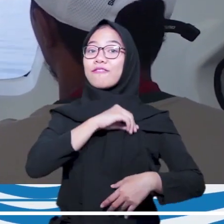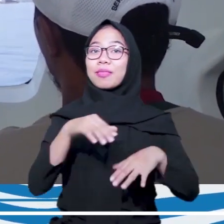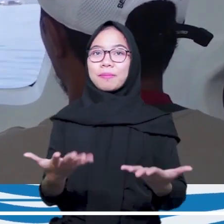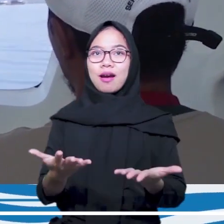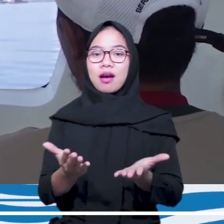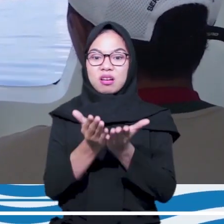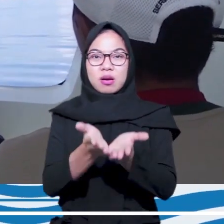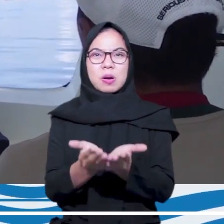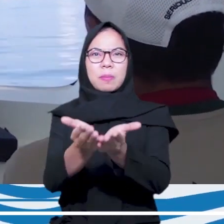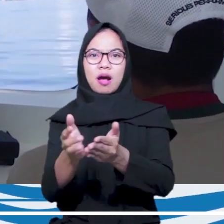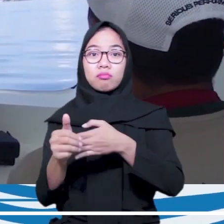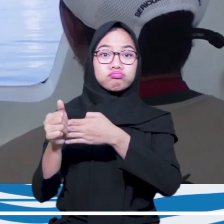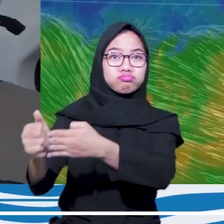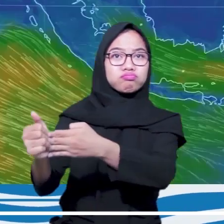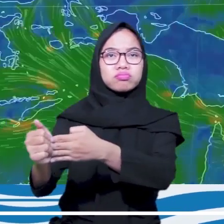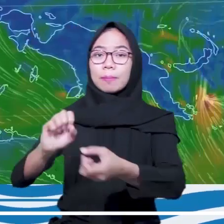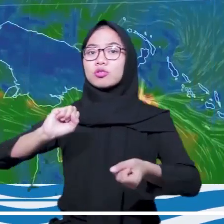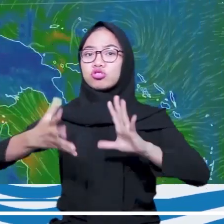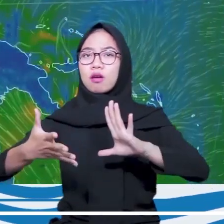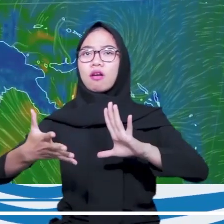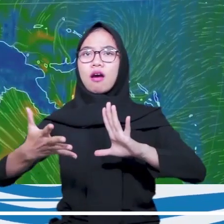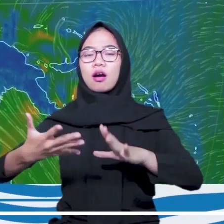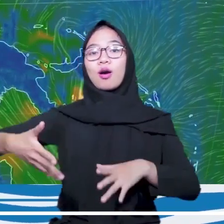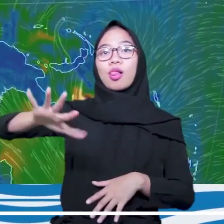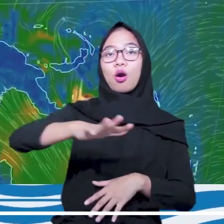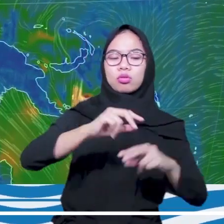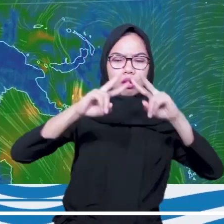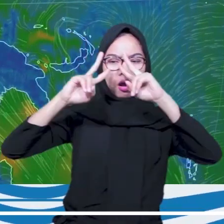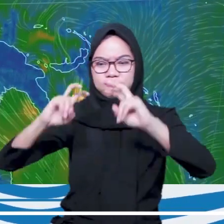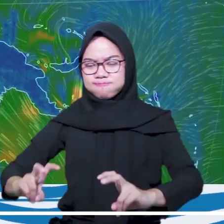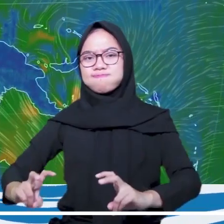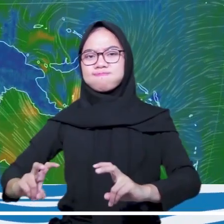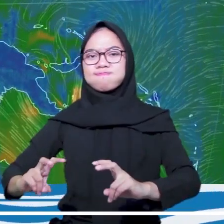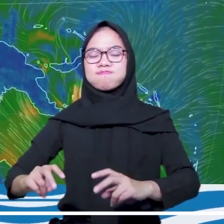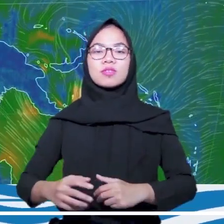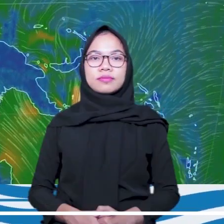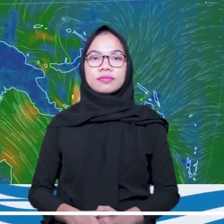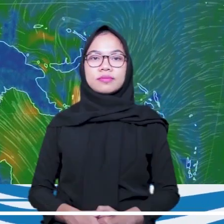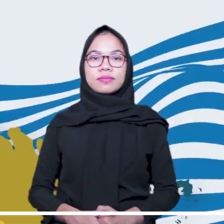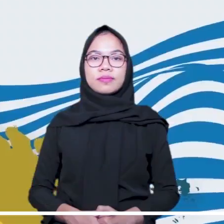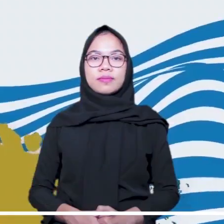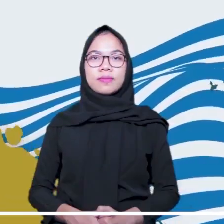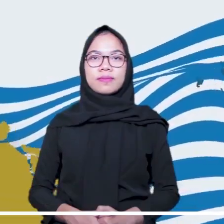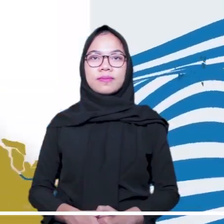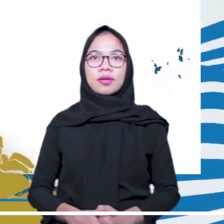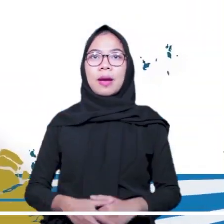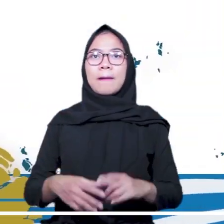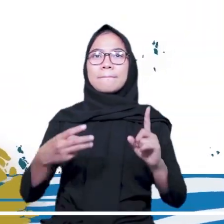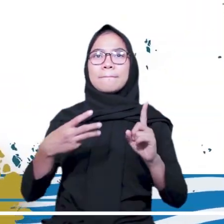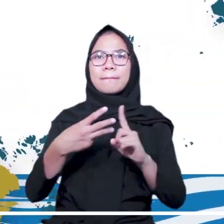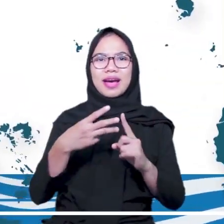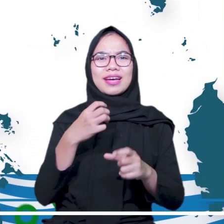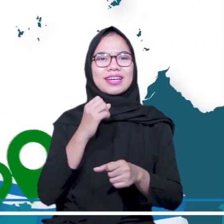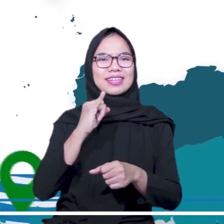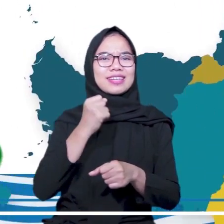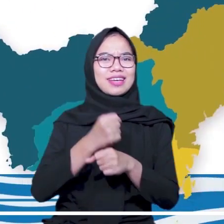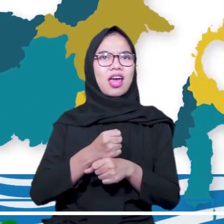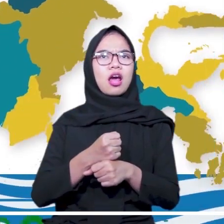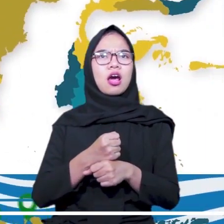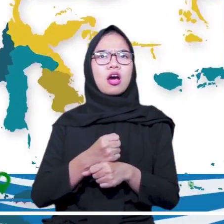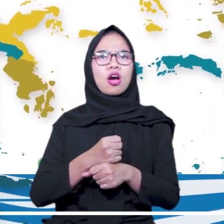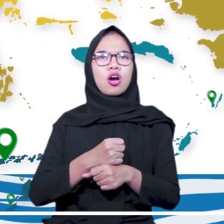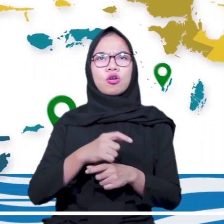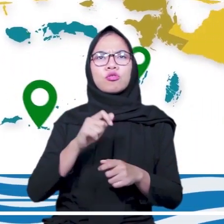the purpose of ship navigation, natural disasters, and maritime studies. The Geospatial Information